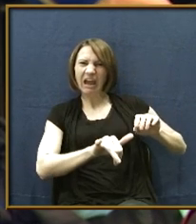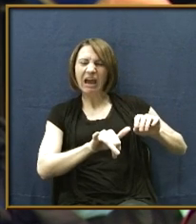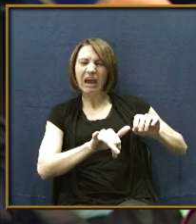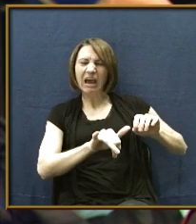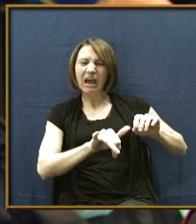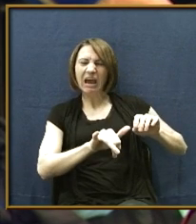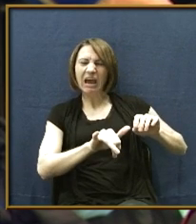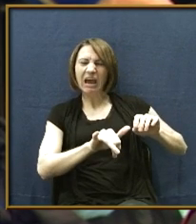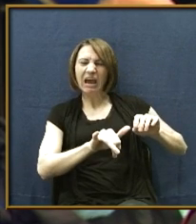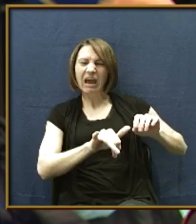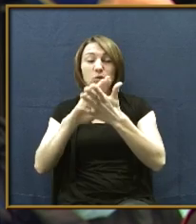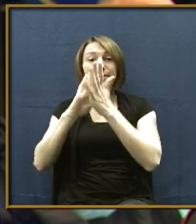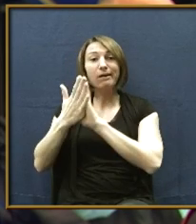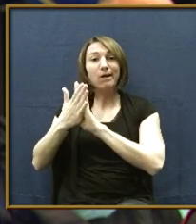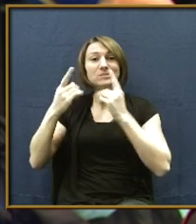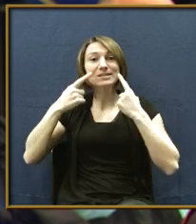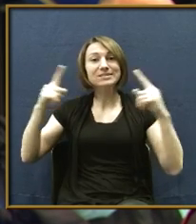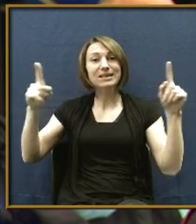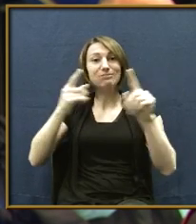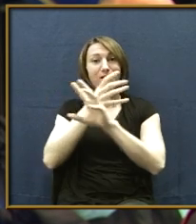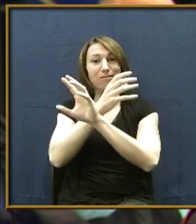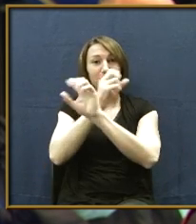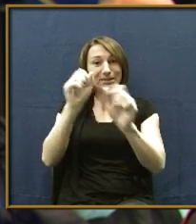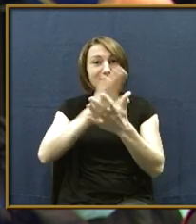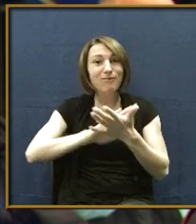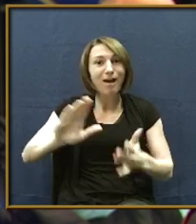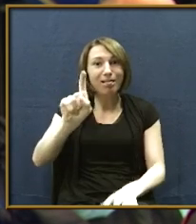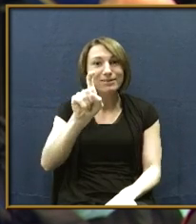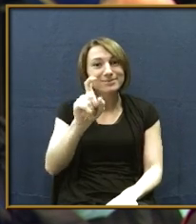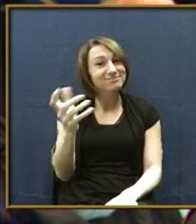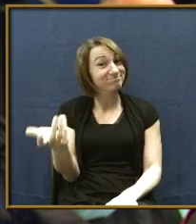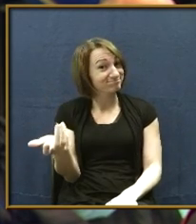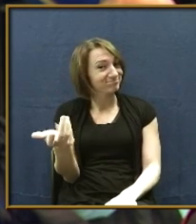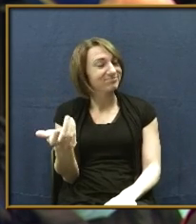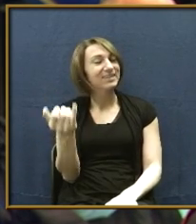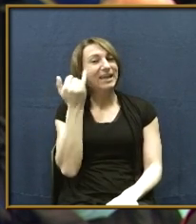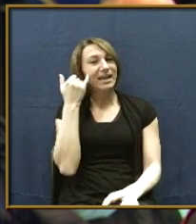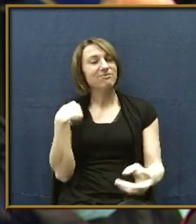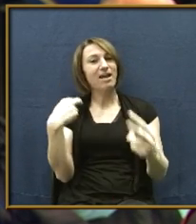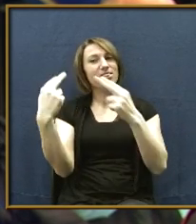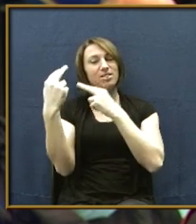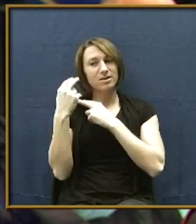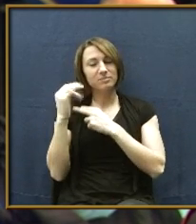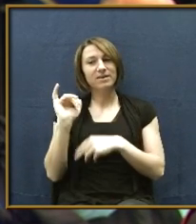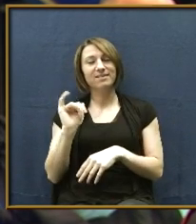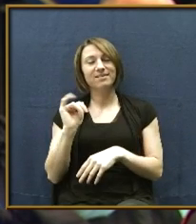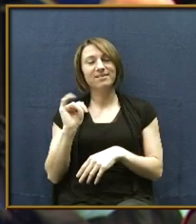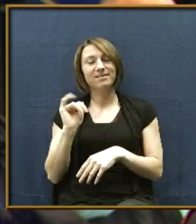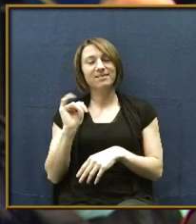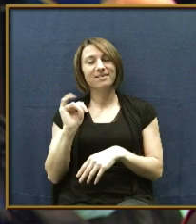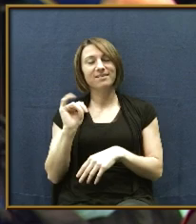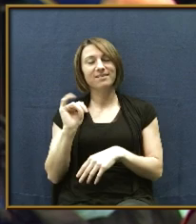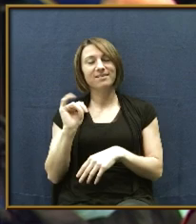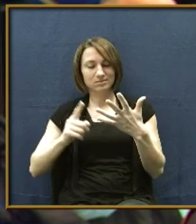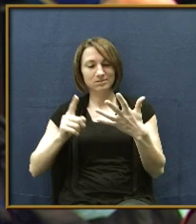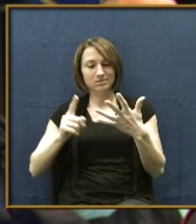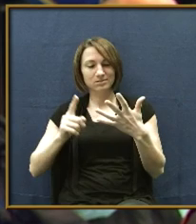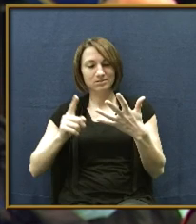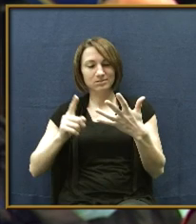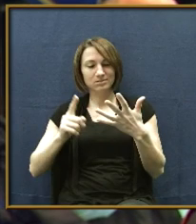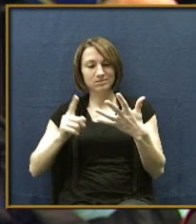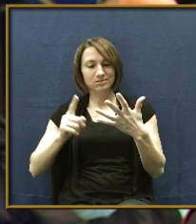leading to a college president. Looking back, I can see that learning and taking